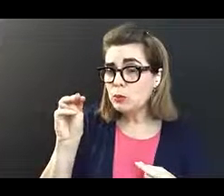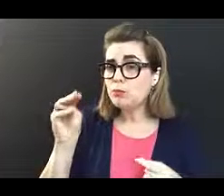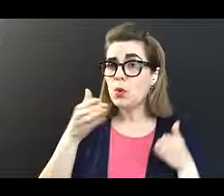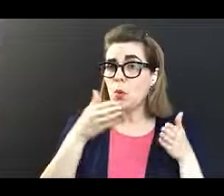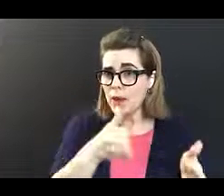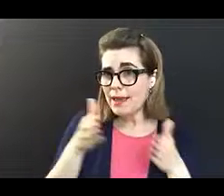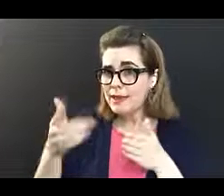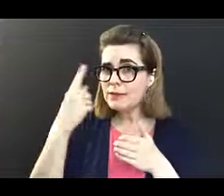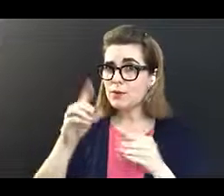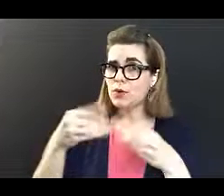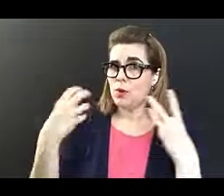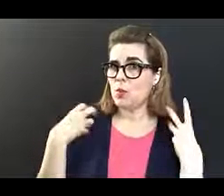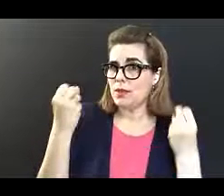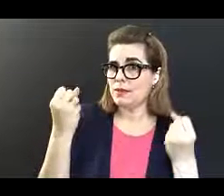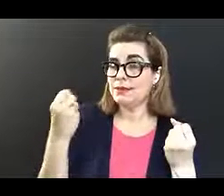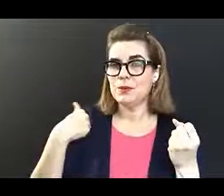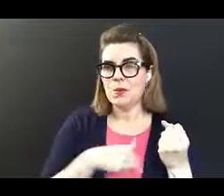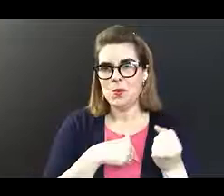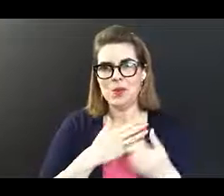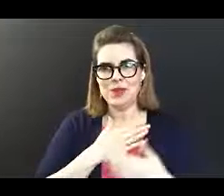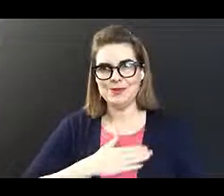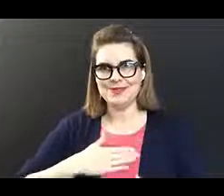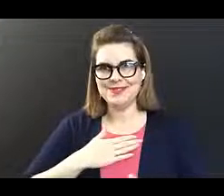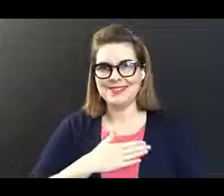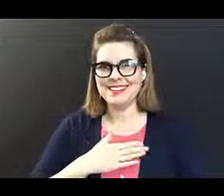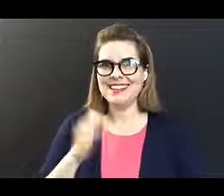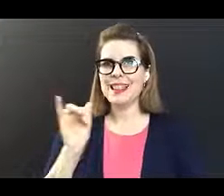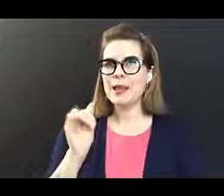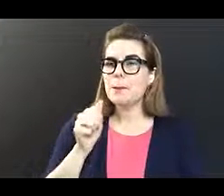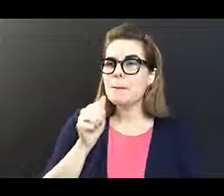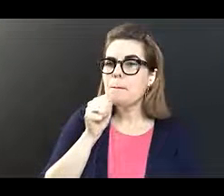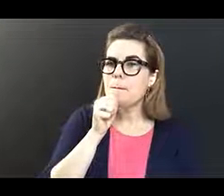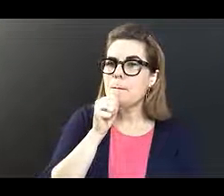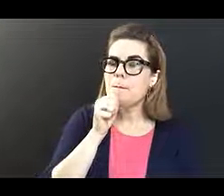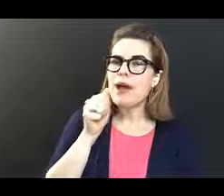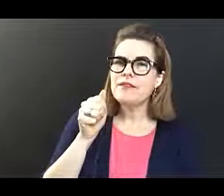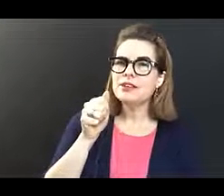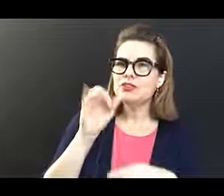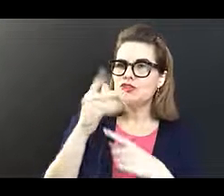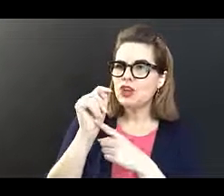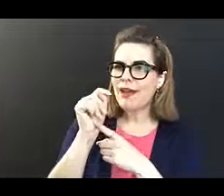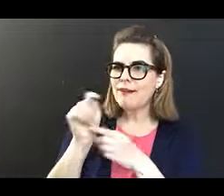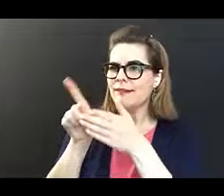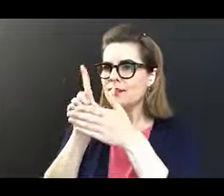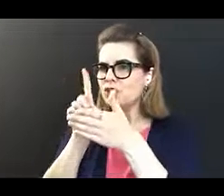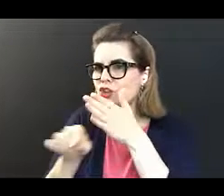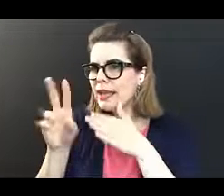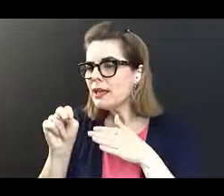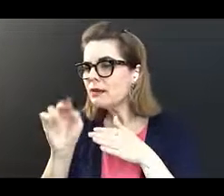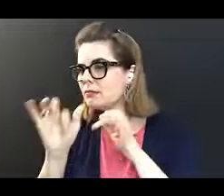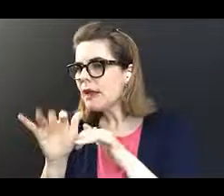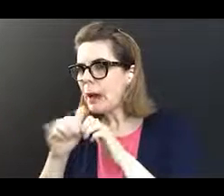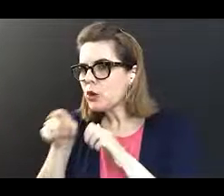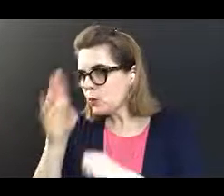students really enjoy. For example, polls and private chat check-ins to make sure that students are